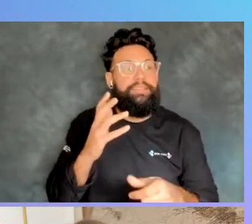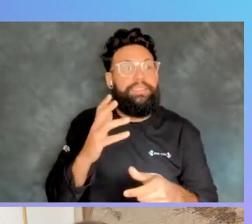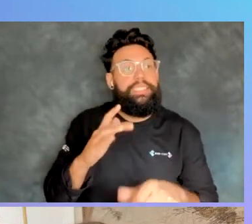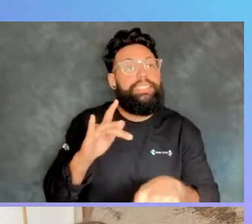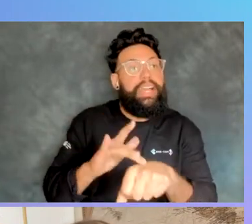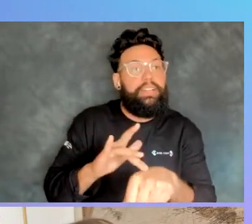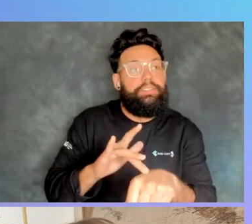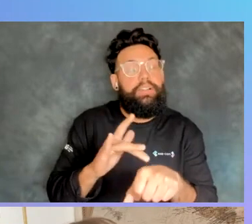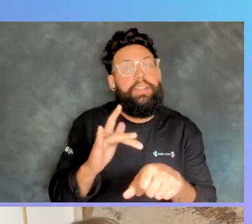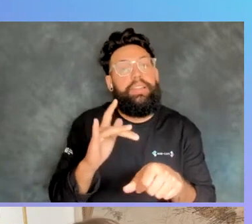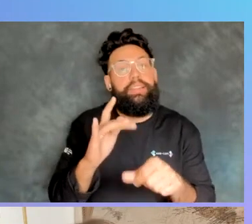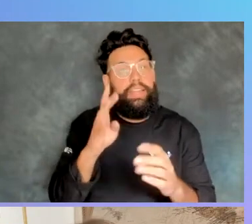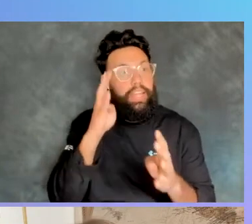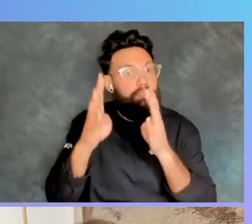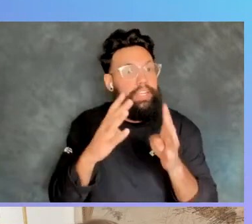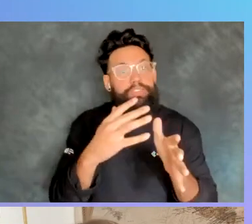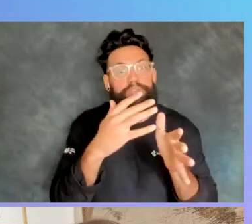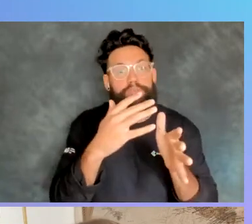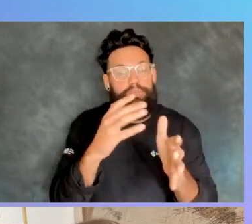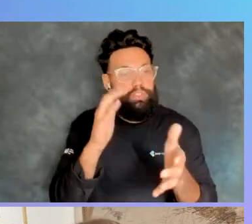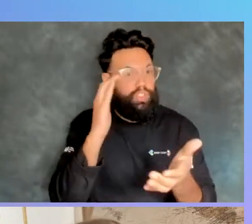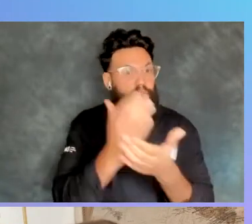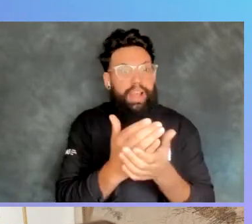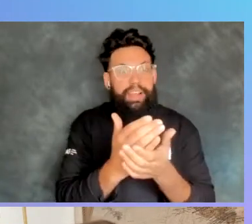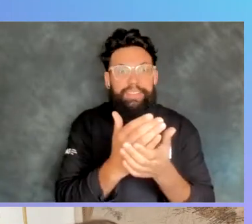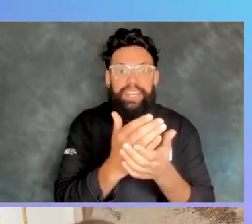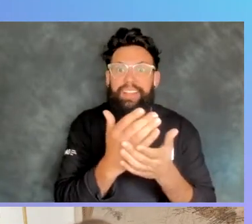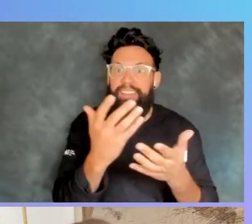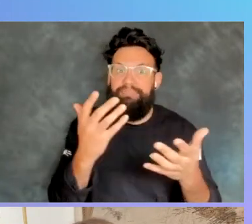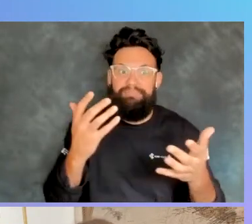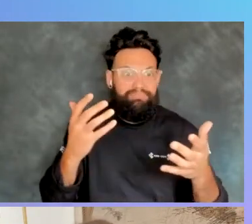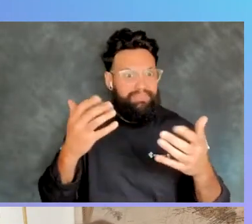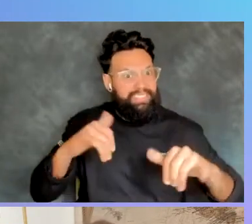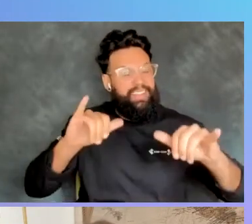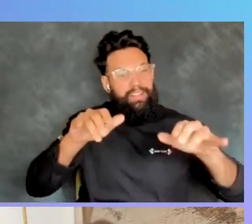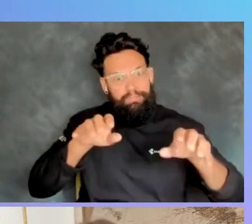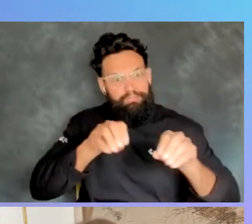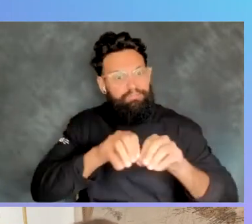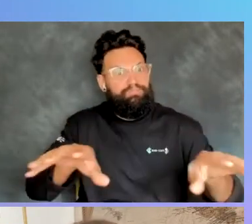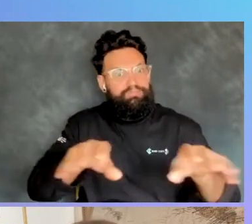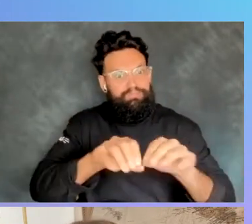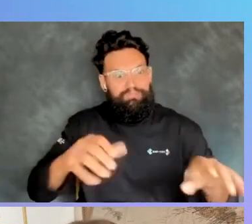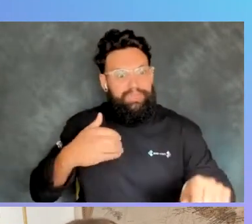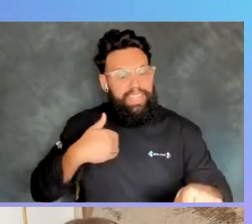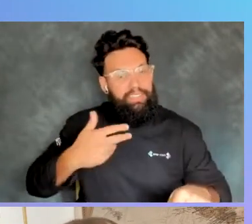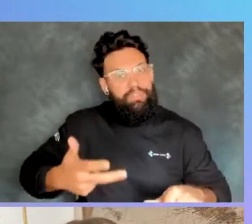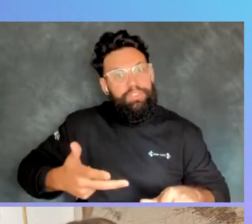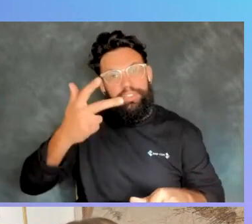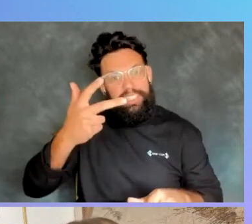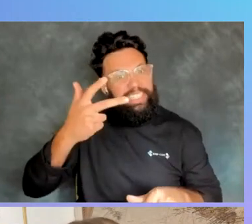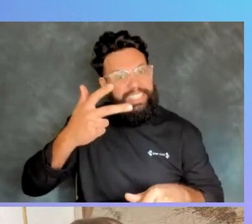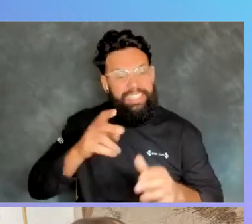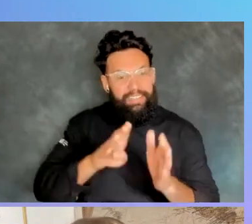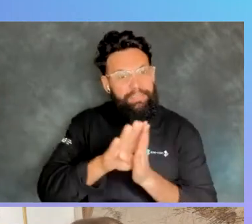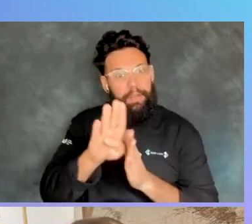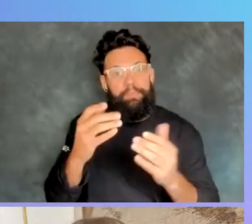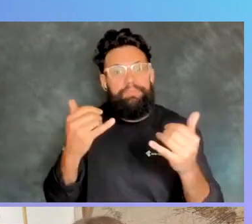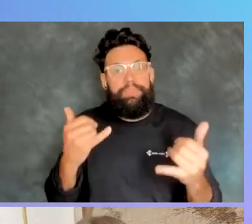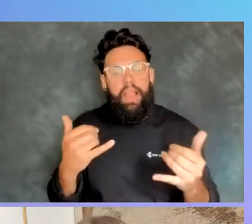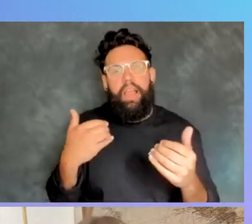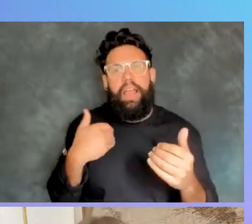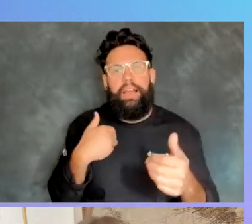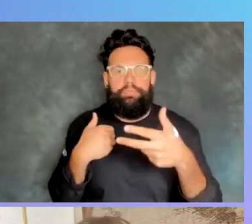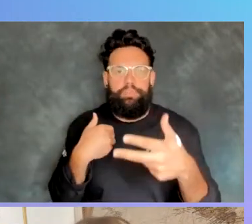been 3 refreshable tactile displays in development. We have APH's Monarch, which is really